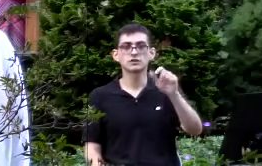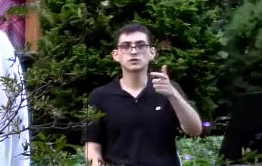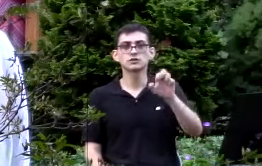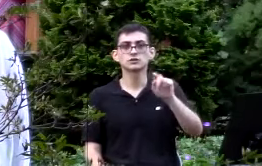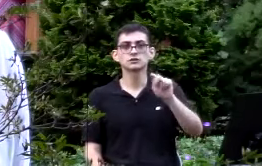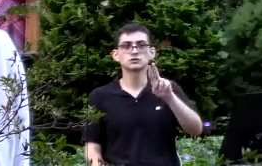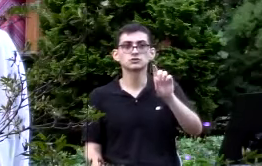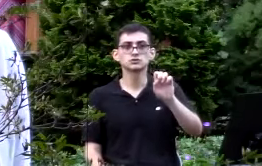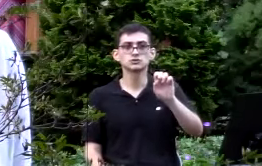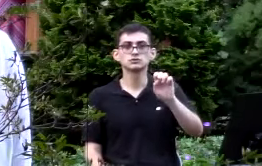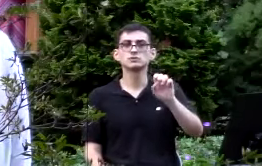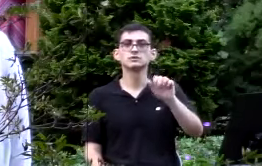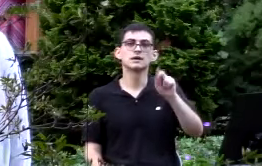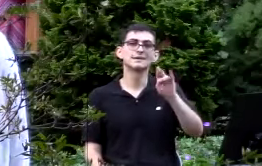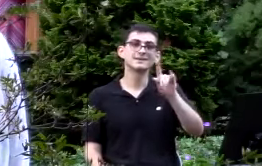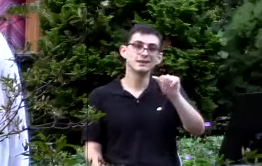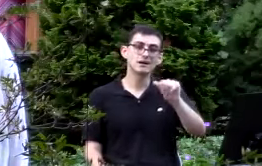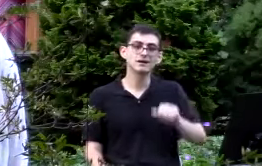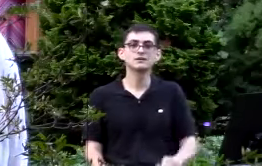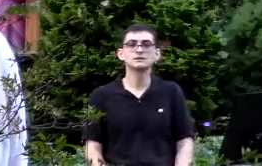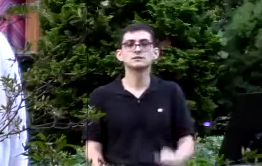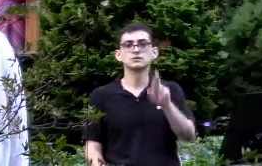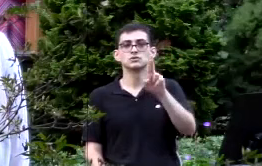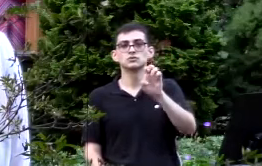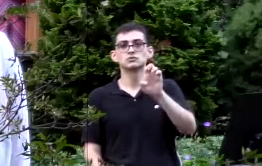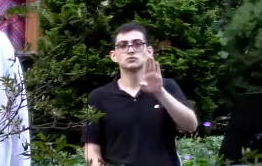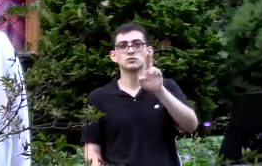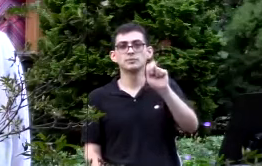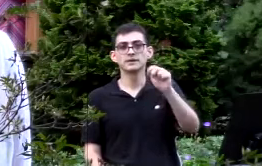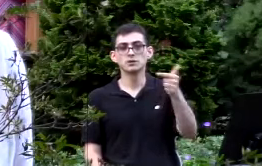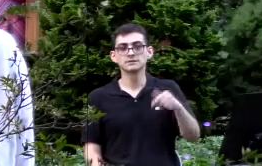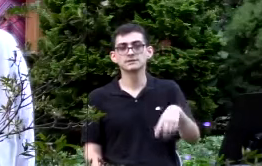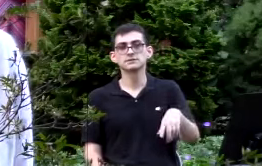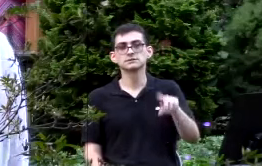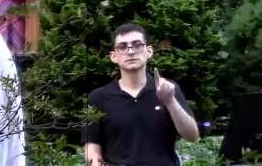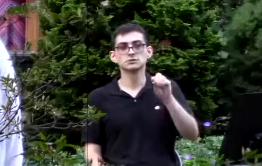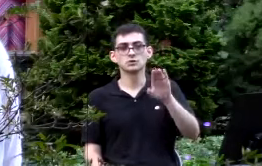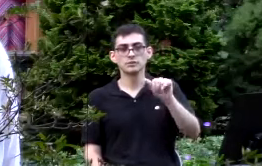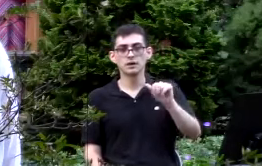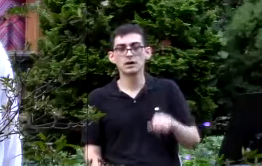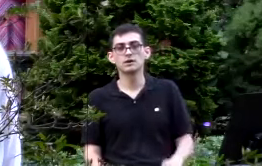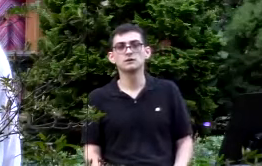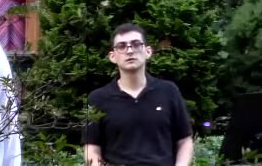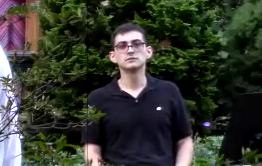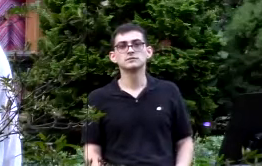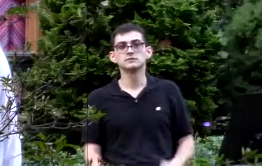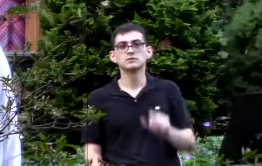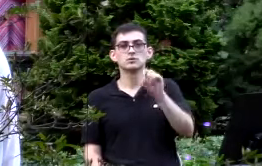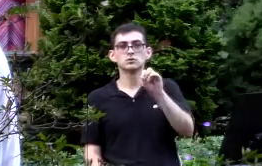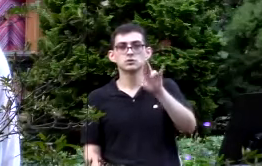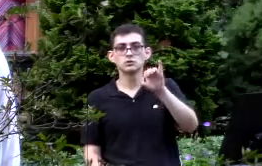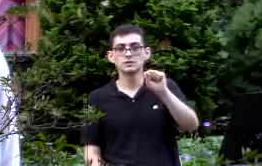Gertrude Friedman, Anita Friedman, Ruben Goldstein, Dodia Khan Schweitzer, Louis